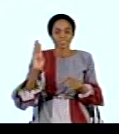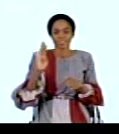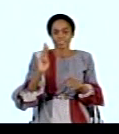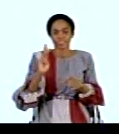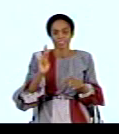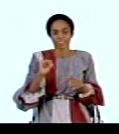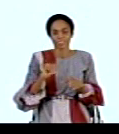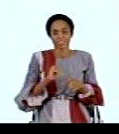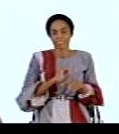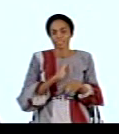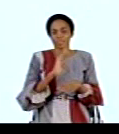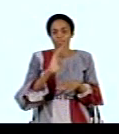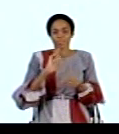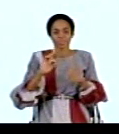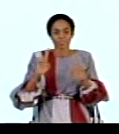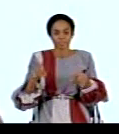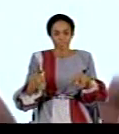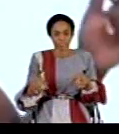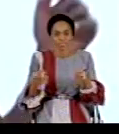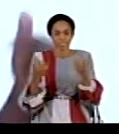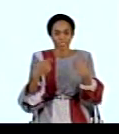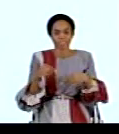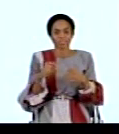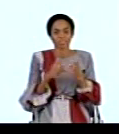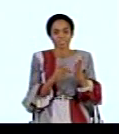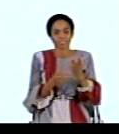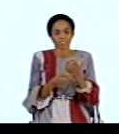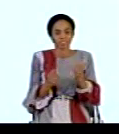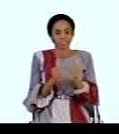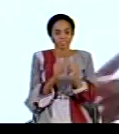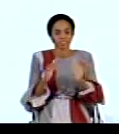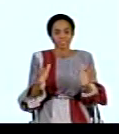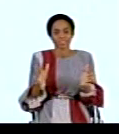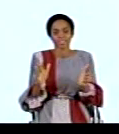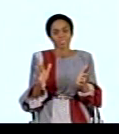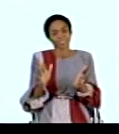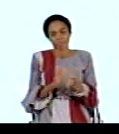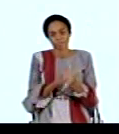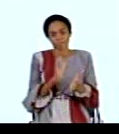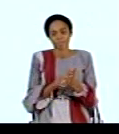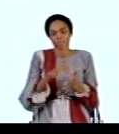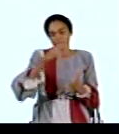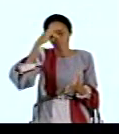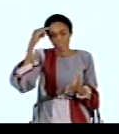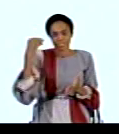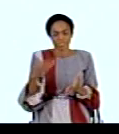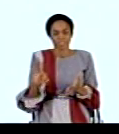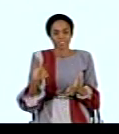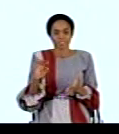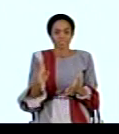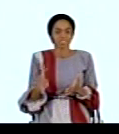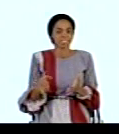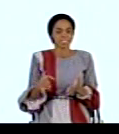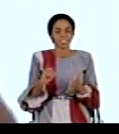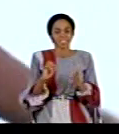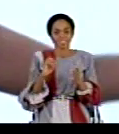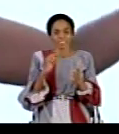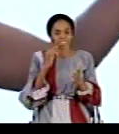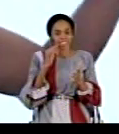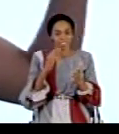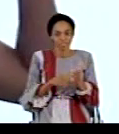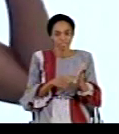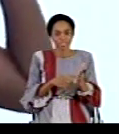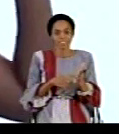they attended without flyers because my evidence in that compound was the flyers. I want